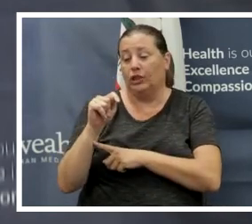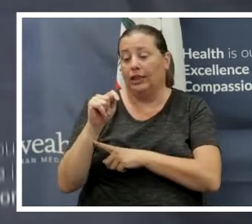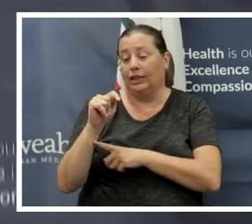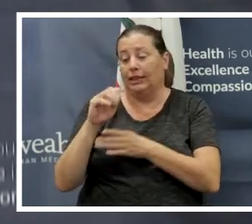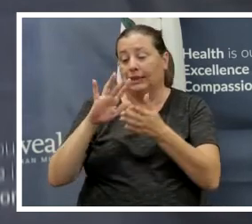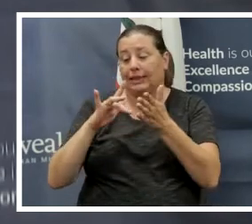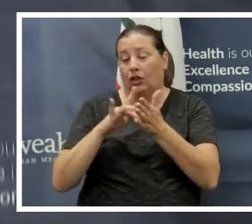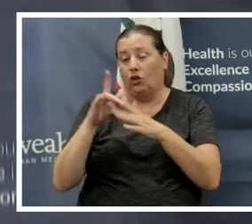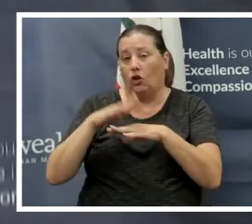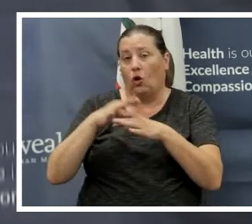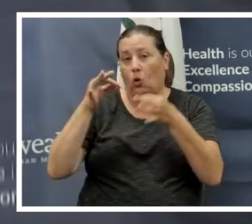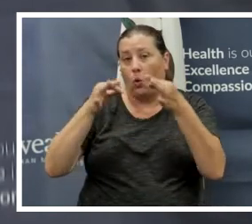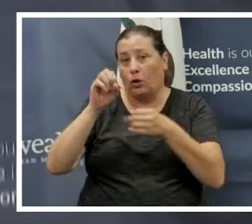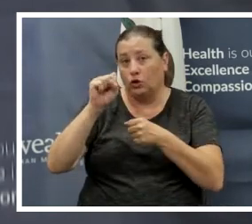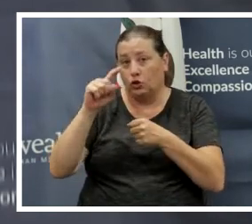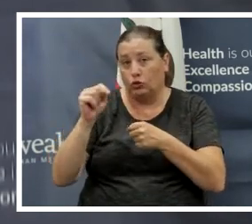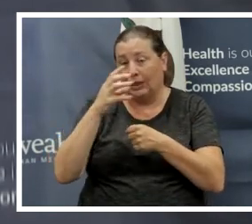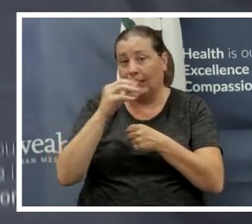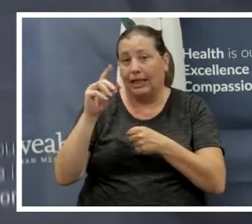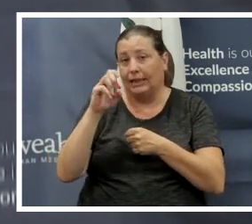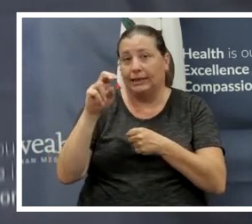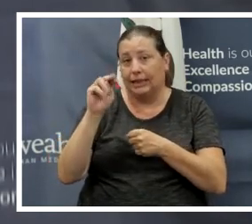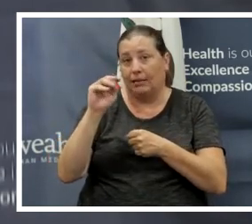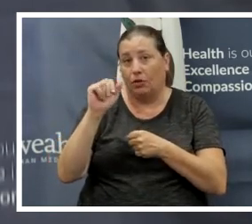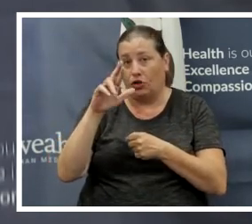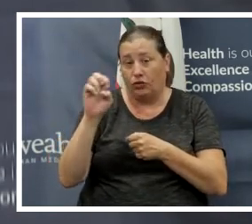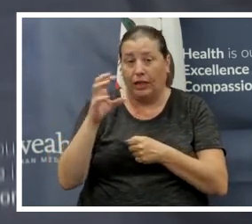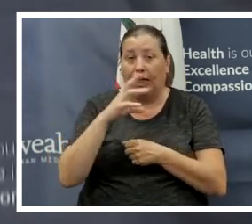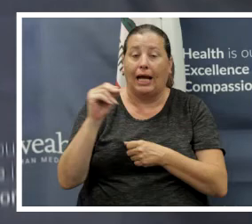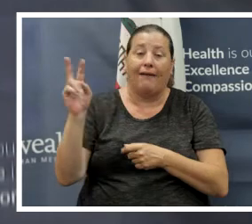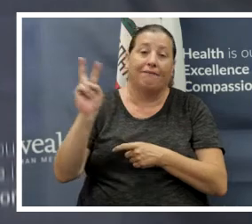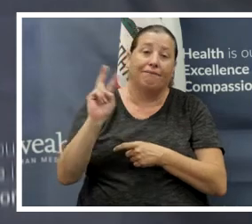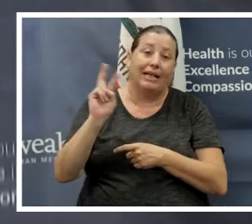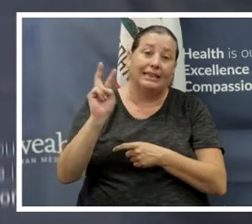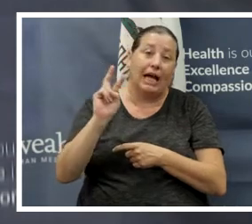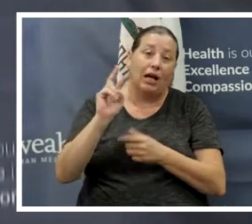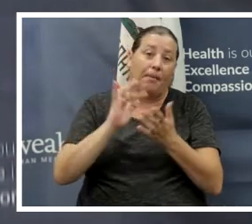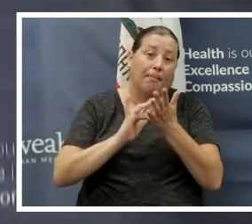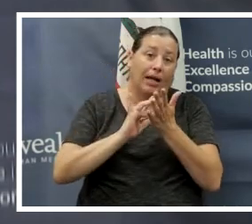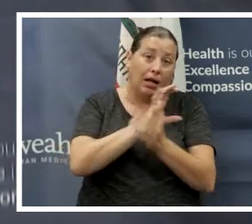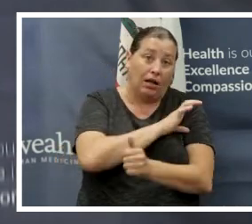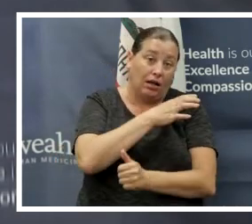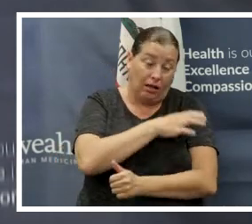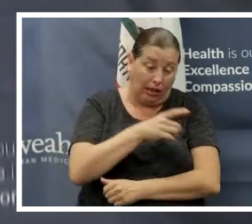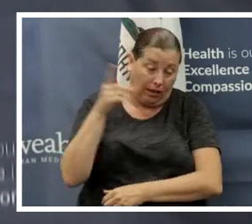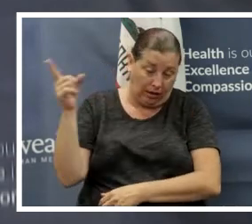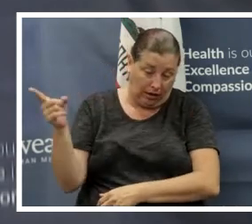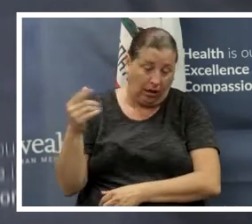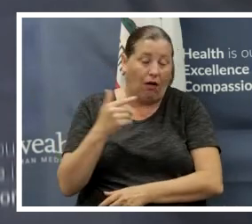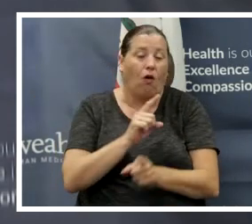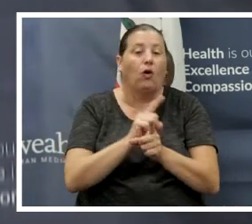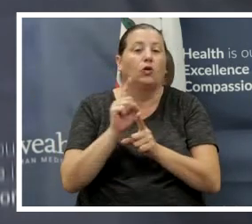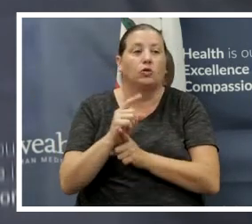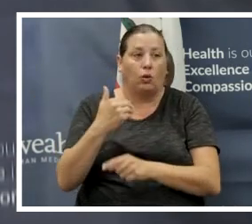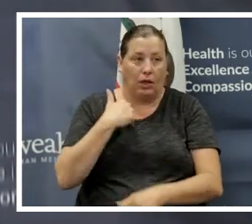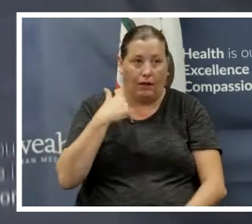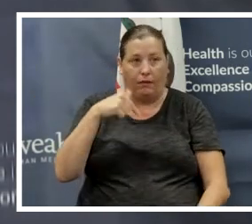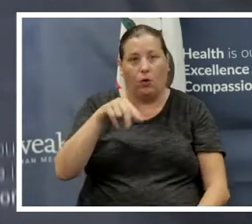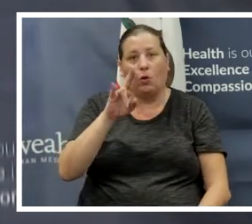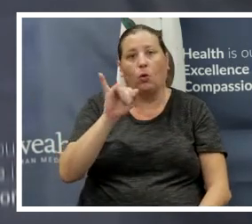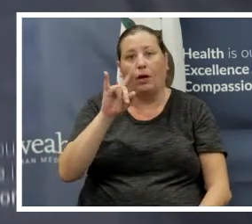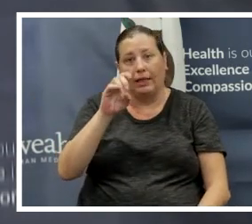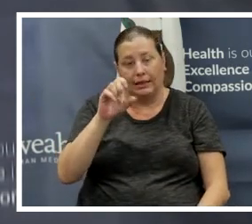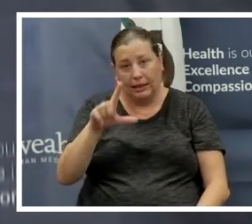And if you're a patient of Visalia Medical Clinic, they also have the Quidel Sophia 2 platform out there. When